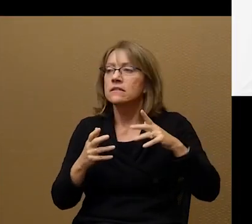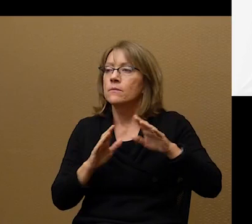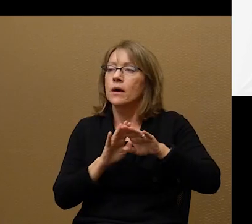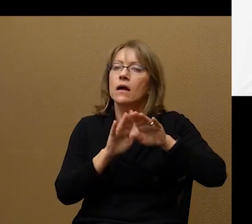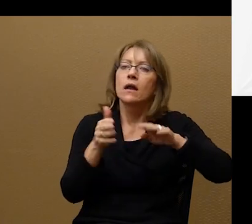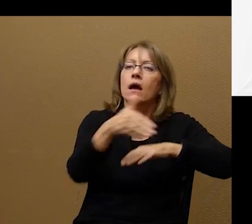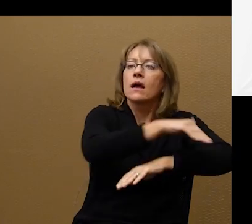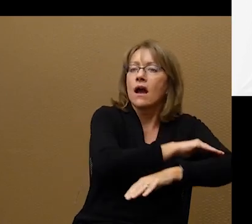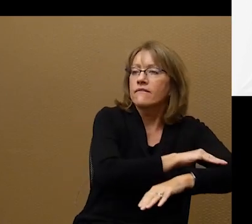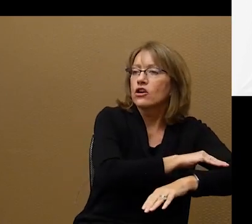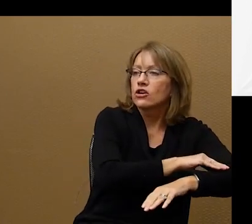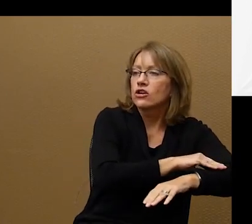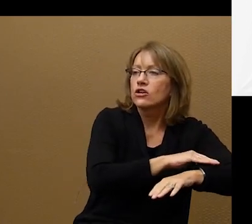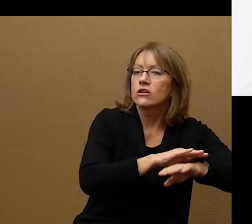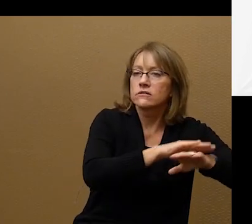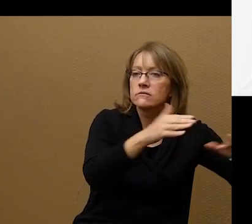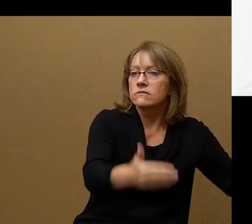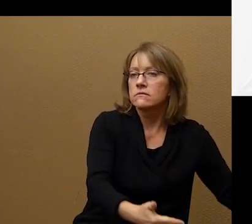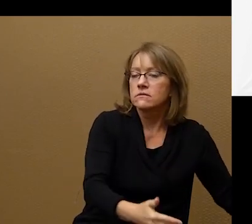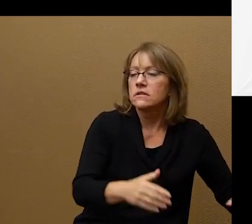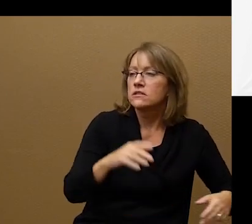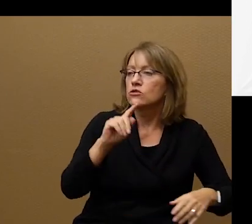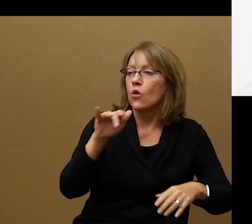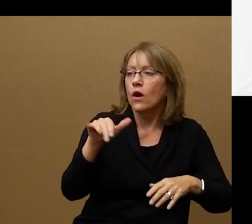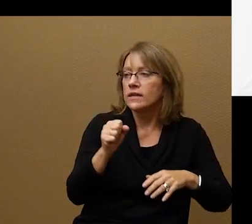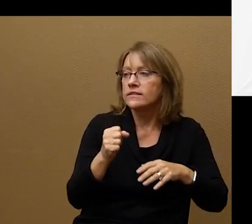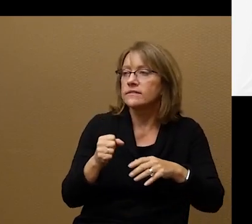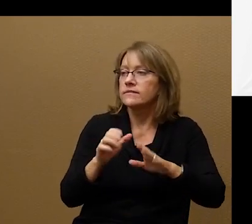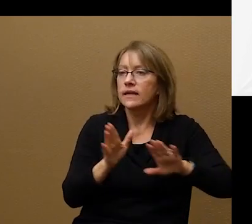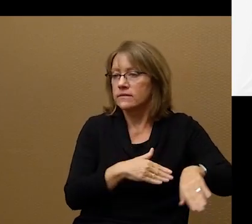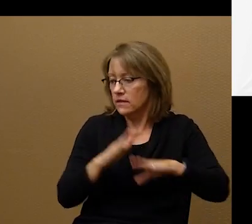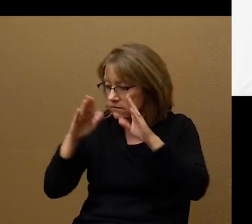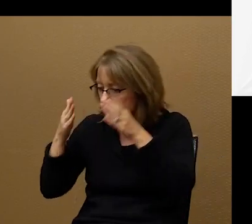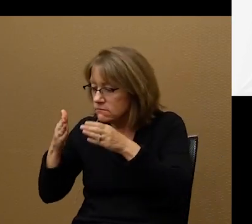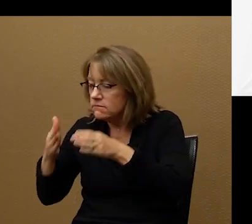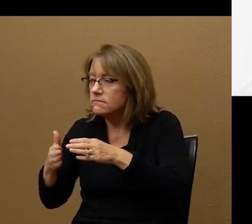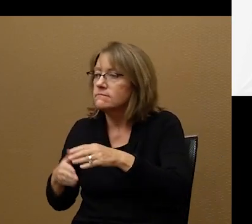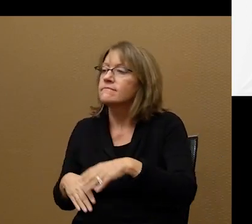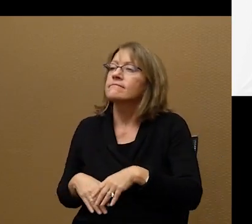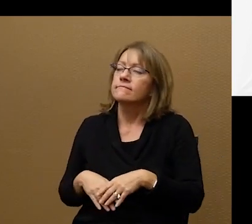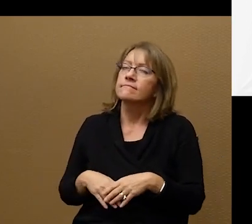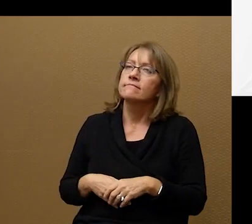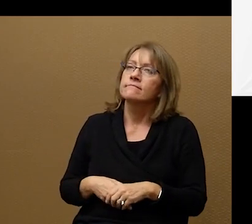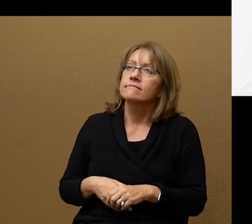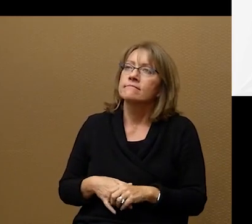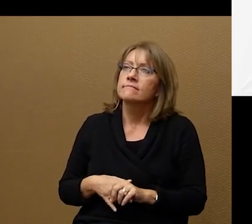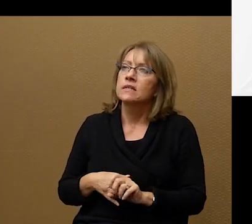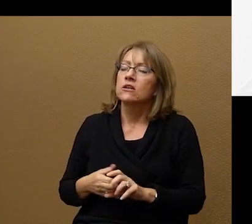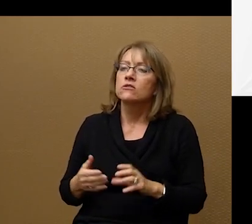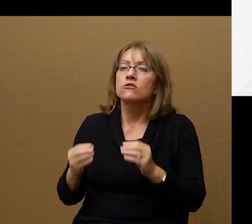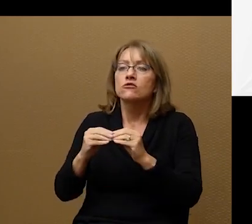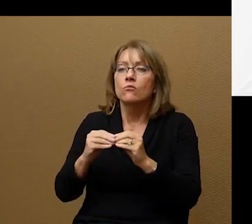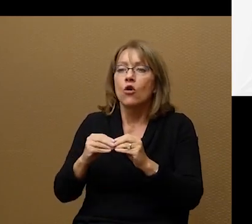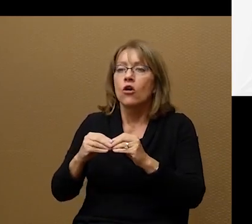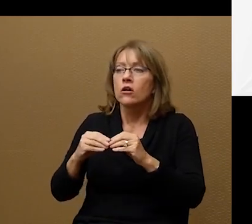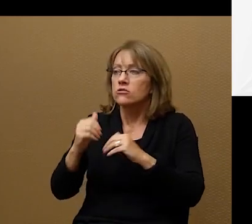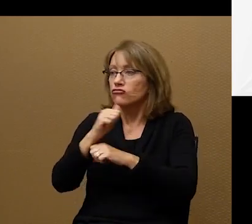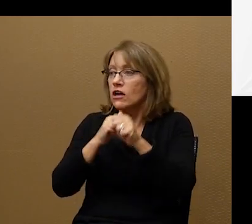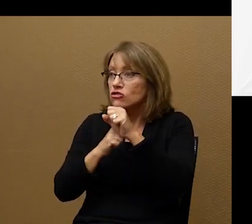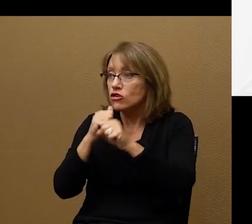And with physical structure, there was more on time, on task behaviors, and higher academic